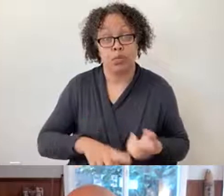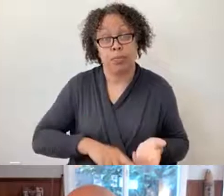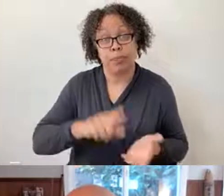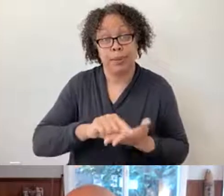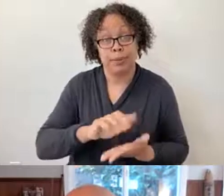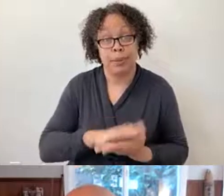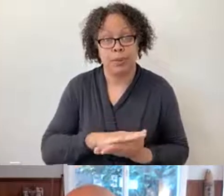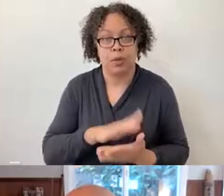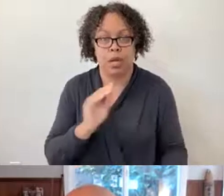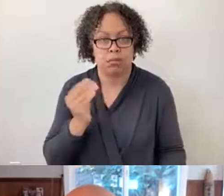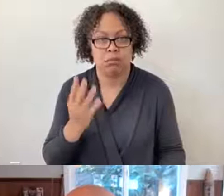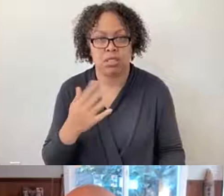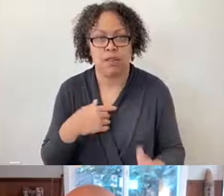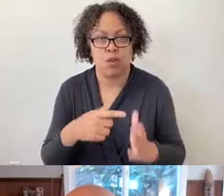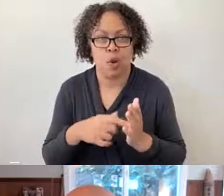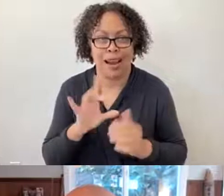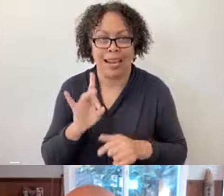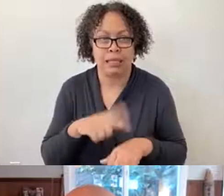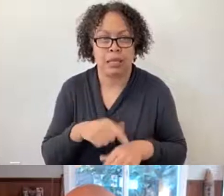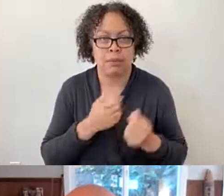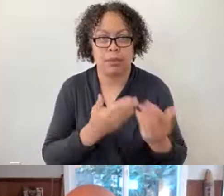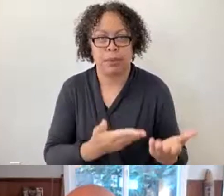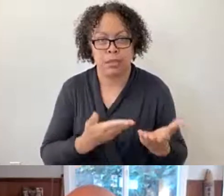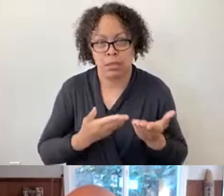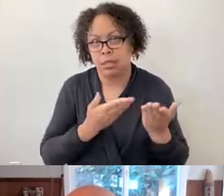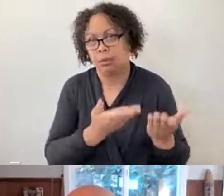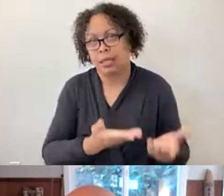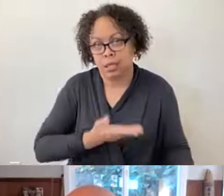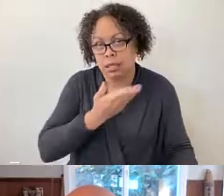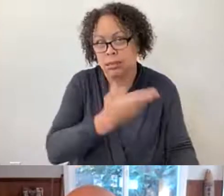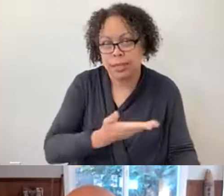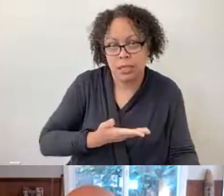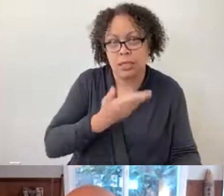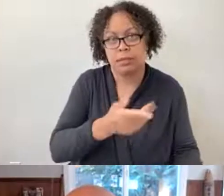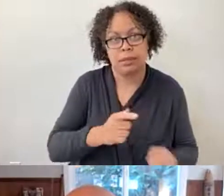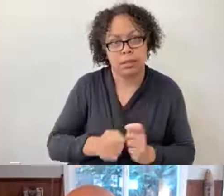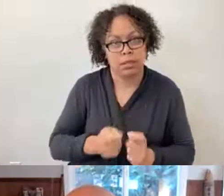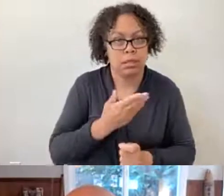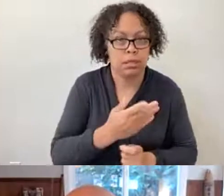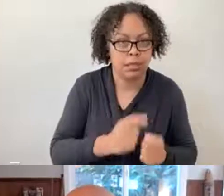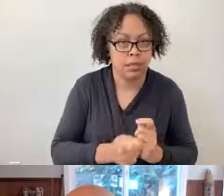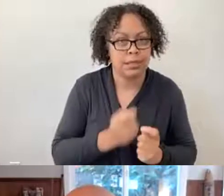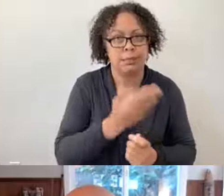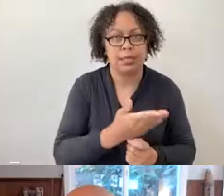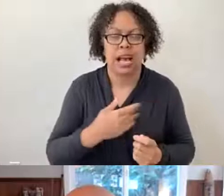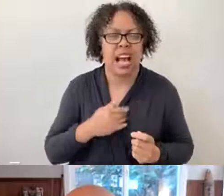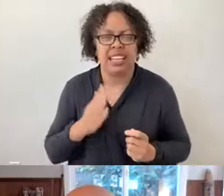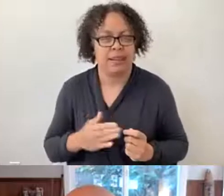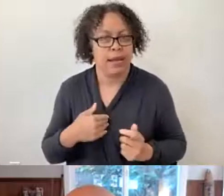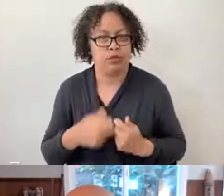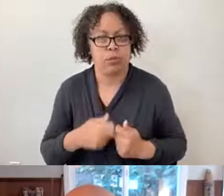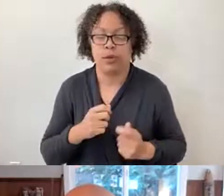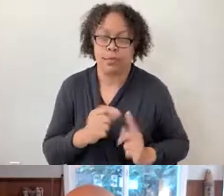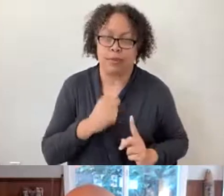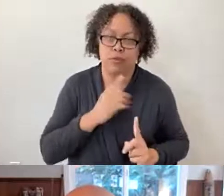the way, it took about 8 submissions. I've never had more trouble publishing a paper than this one, except for all my COVID ones, which are also a nightmare, but